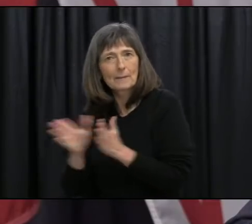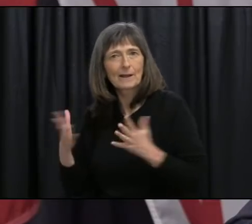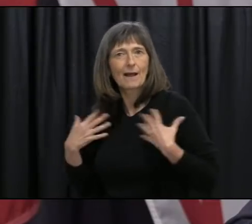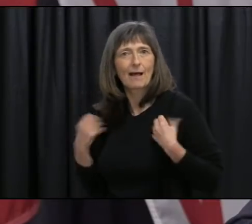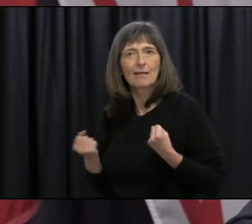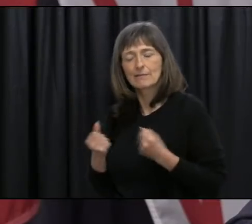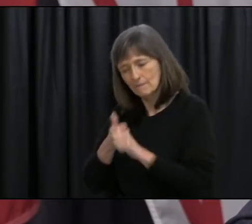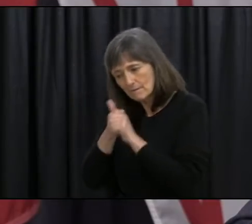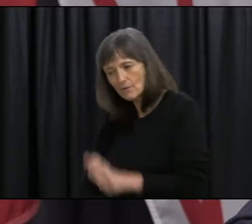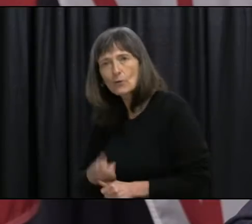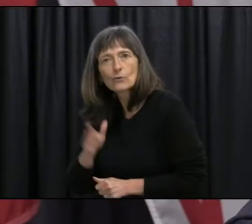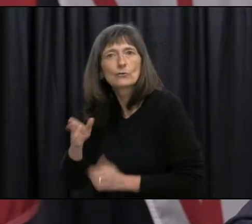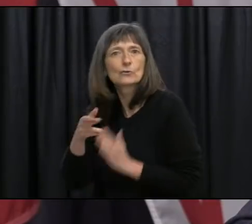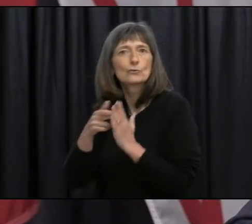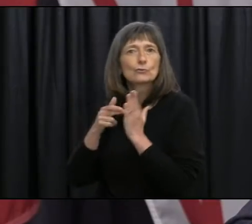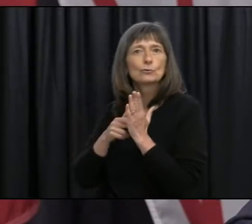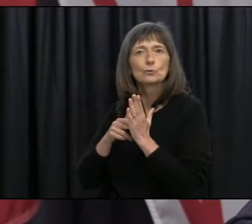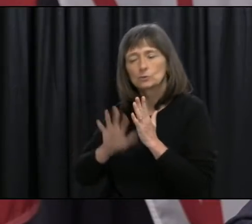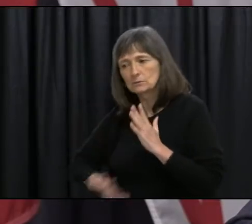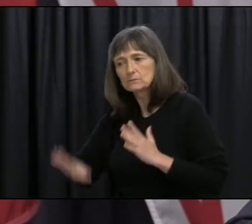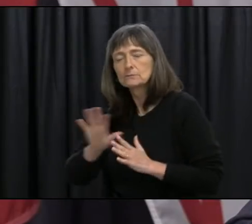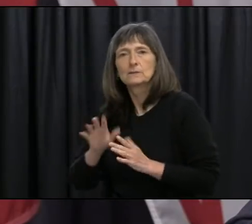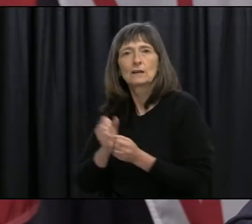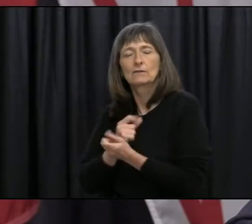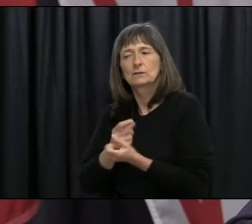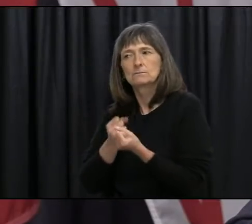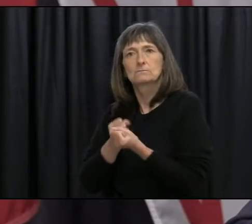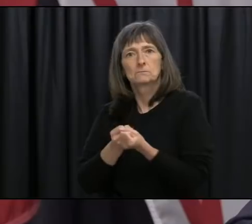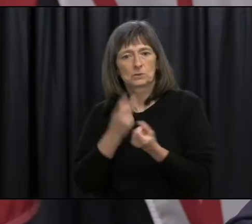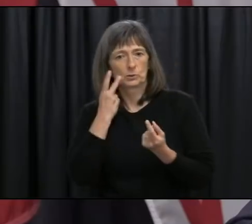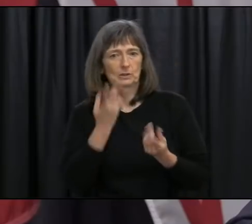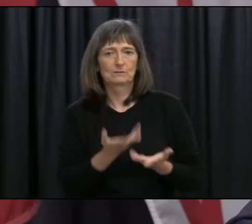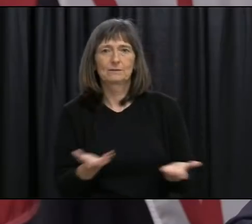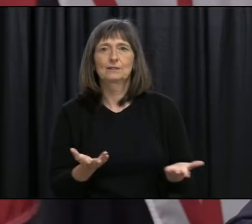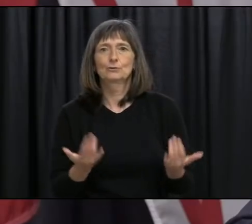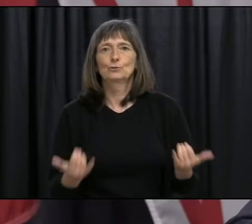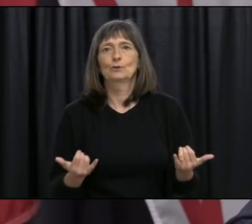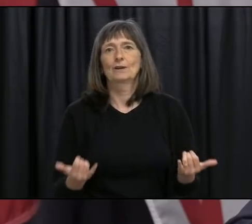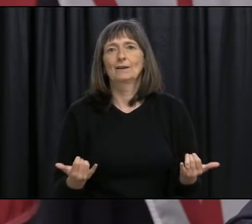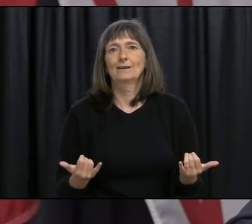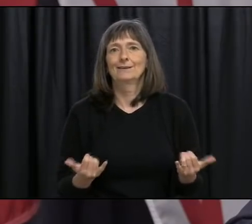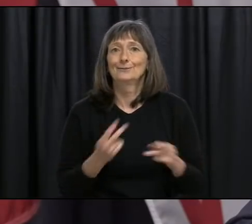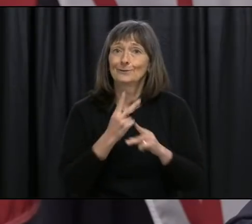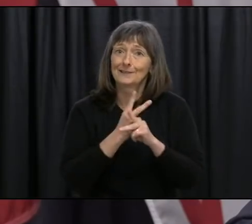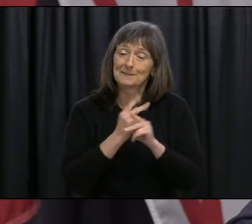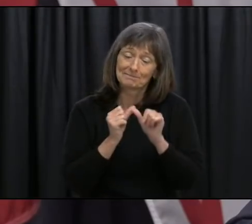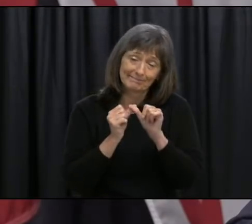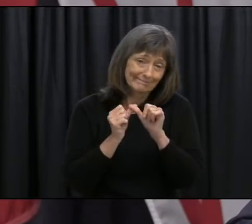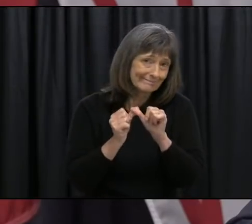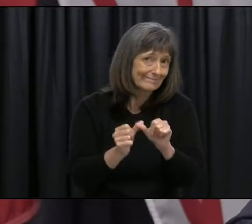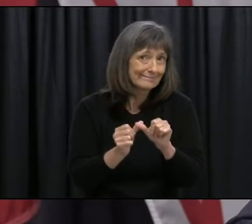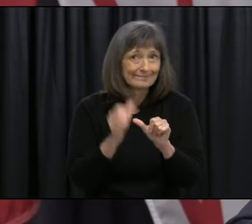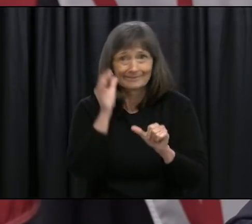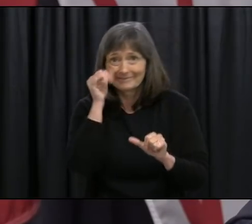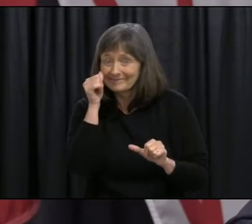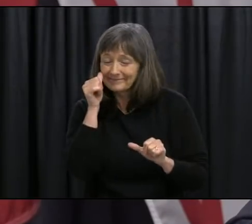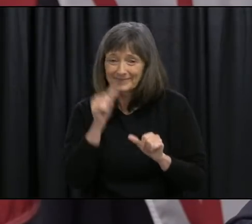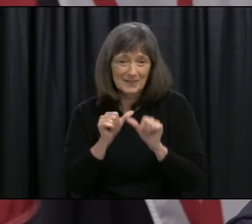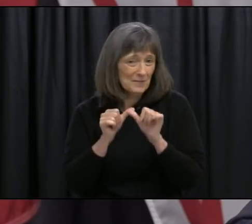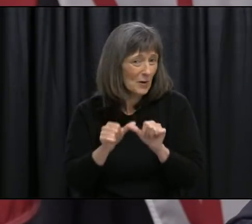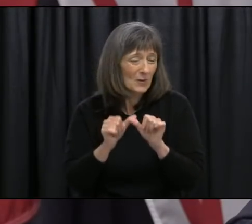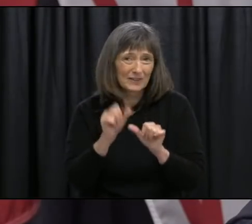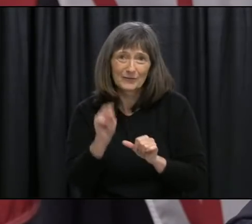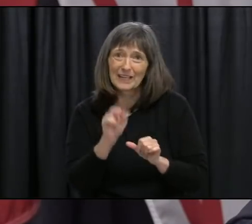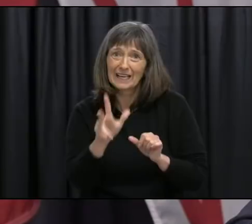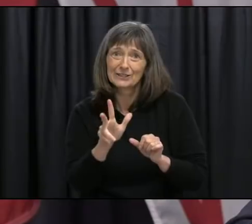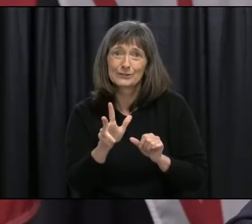been put in place. And we see the outcome that we're seeing within our province. So let's keep the momentum going. Let's stay determined. We're moving